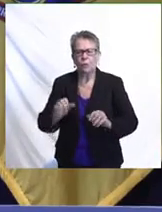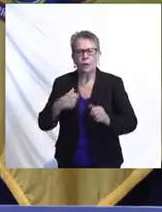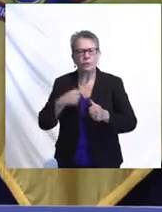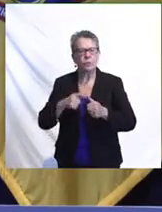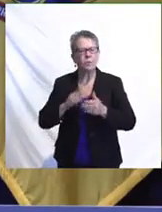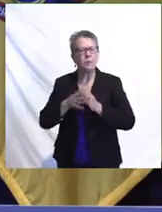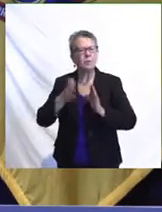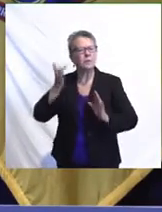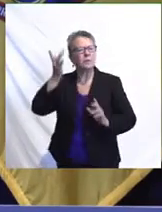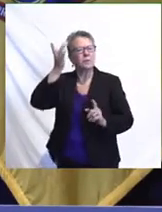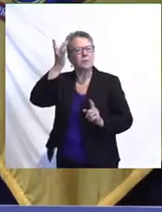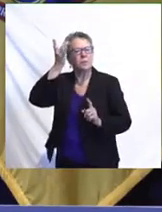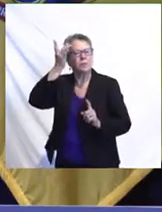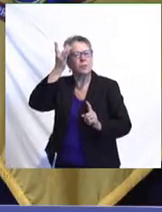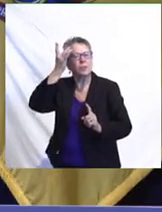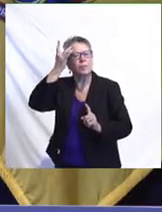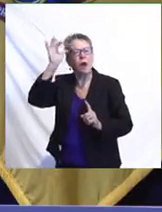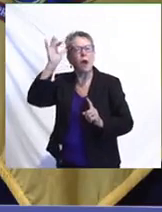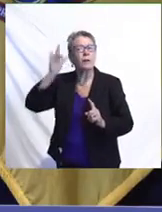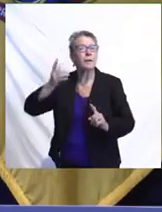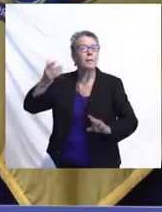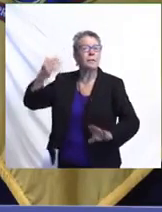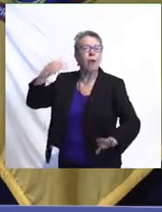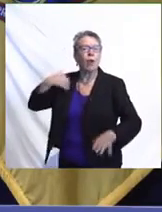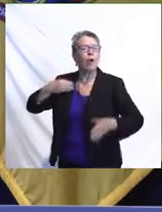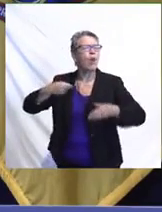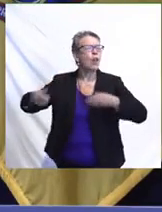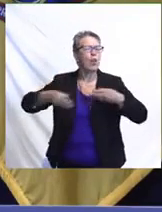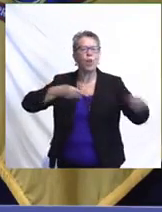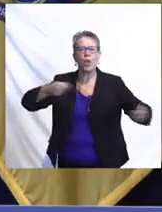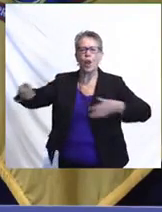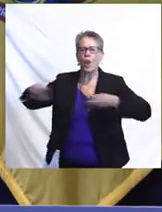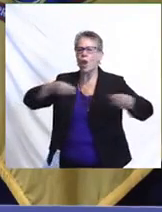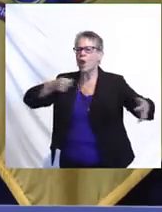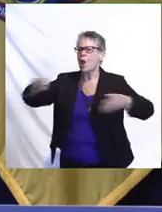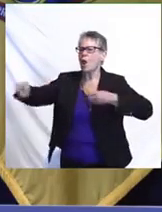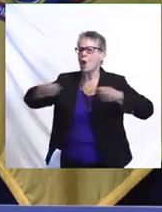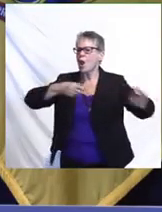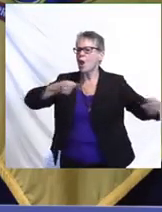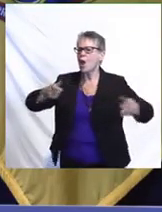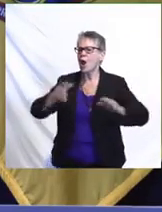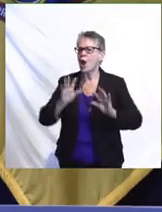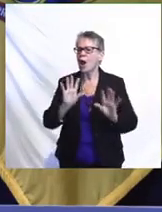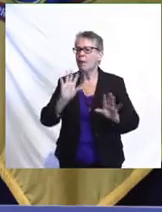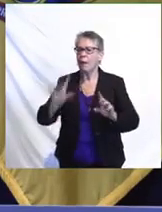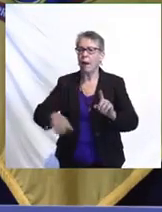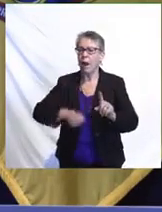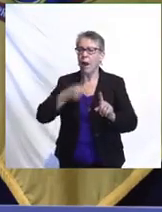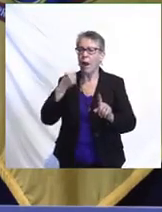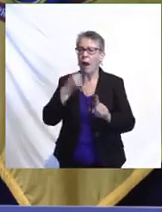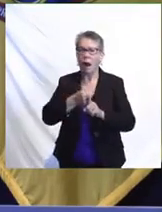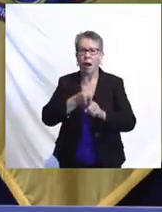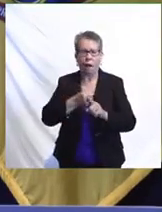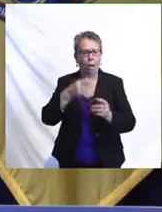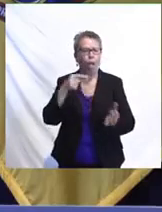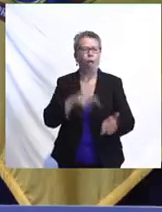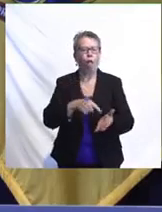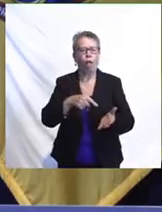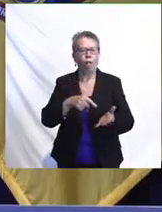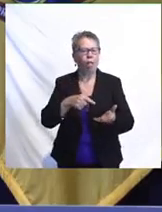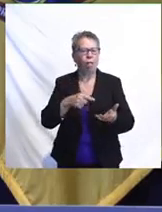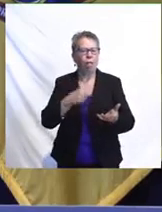took monies like that and filled budget holes. We're going to avoid that like the plague, and we're going to do this the right way and the responsible way. Good to